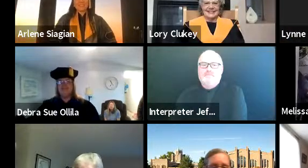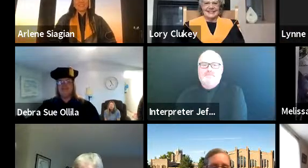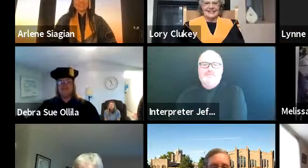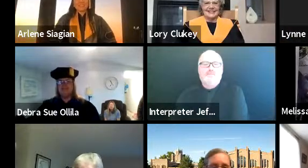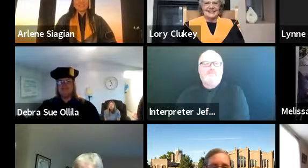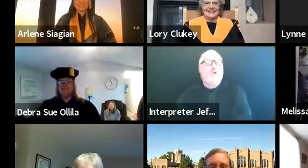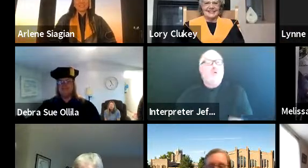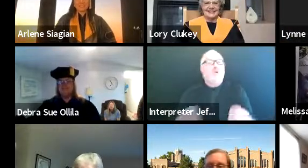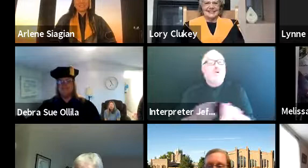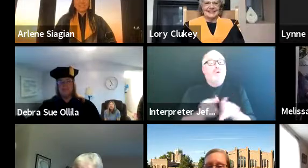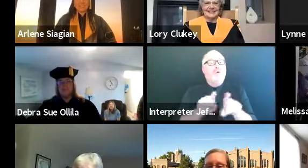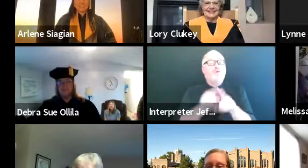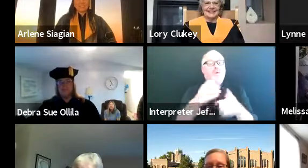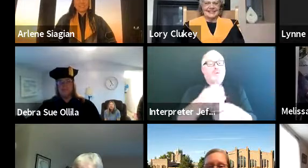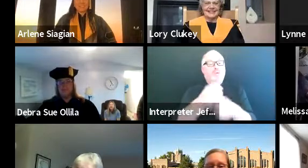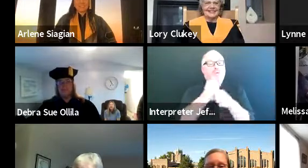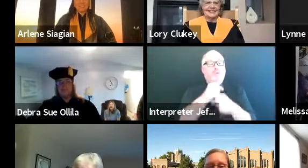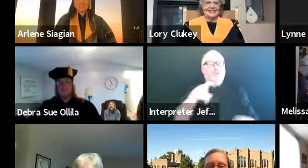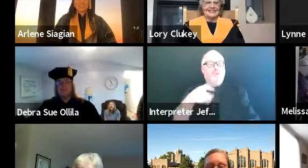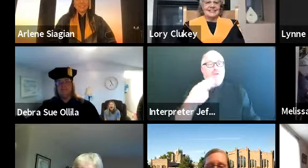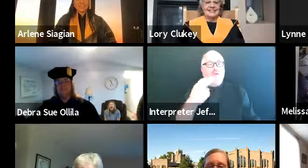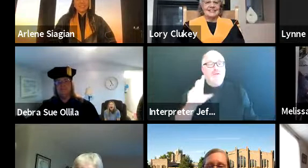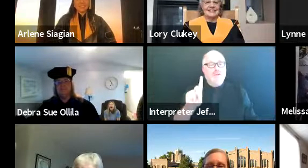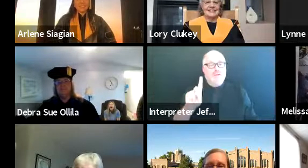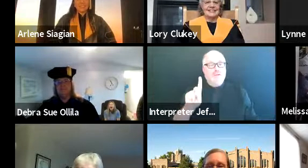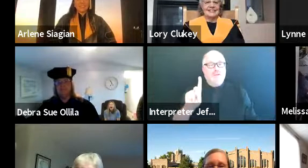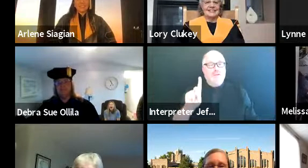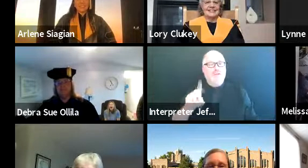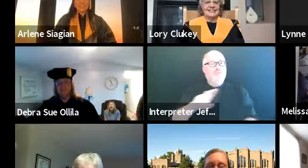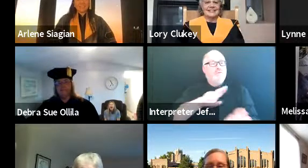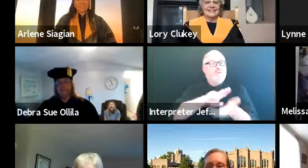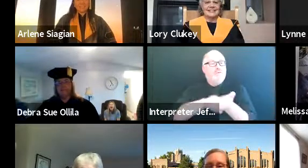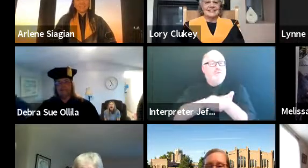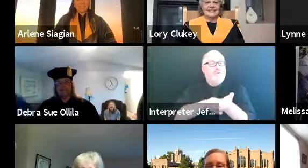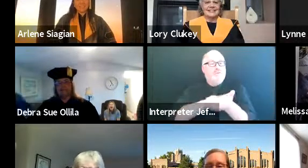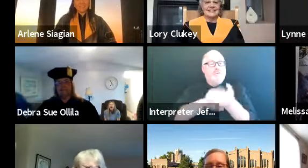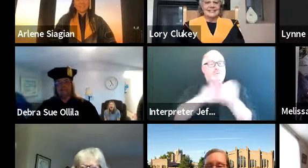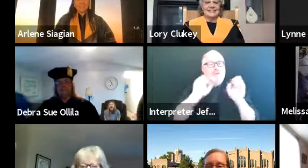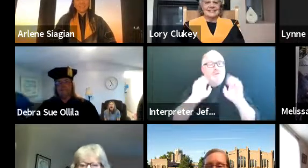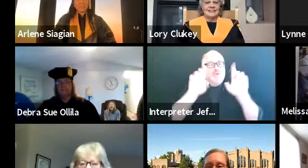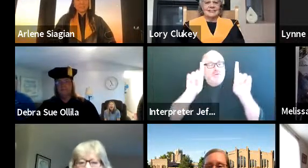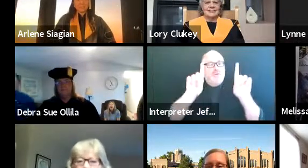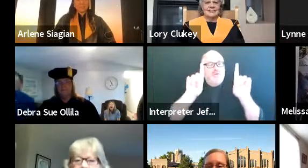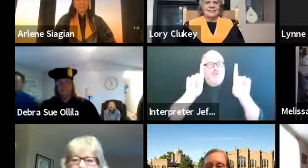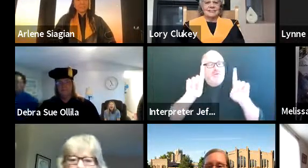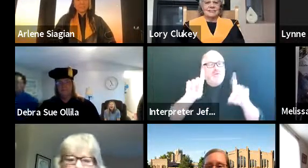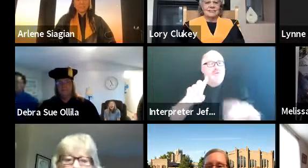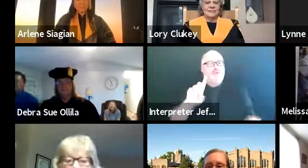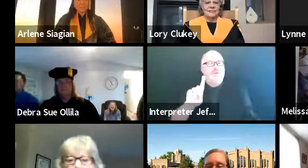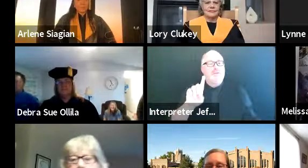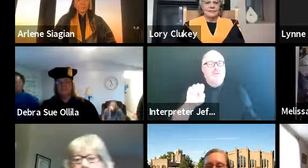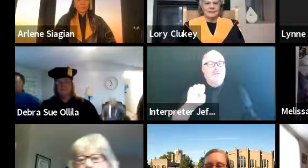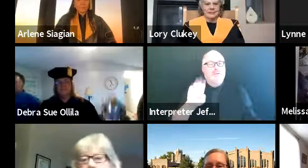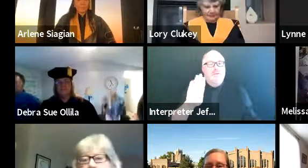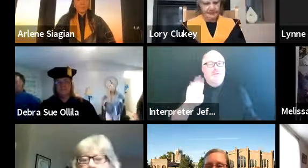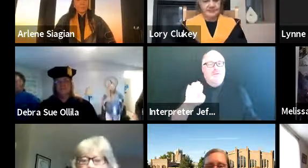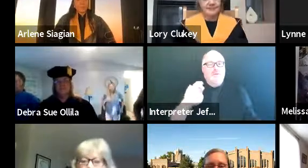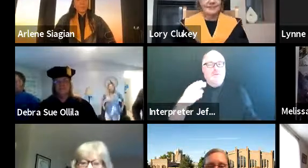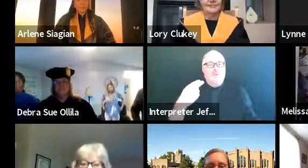Also receiving the PhD in nursing education is Deborah